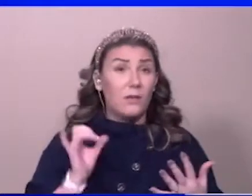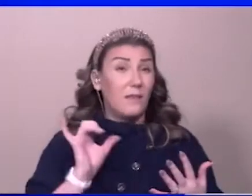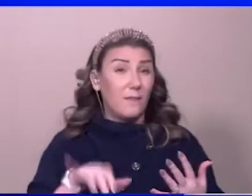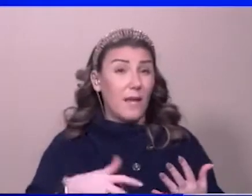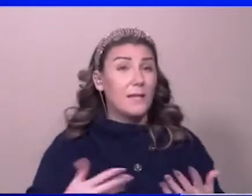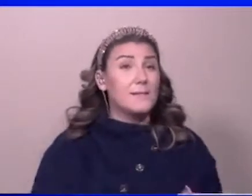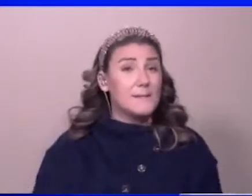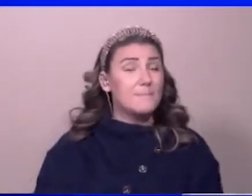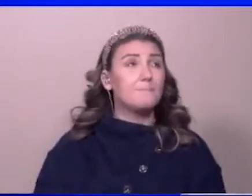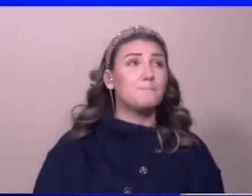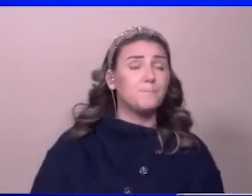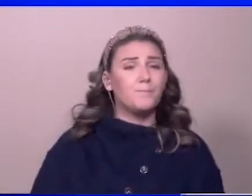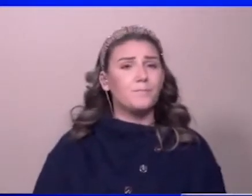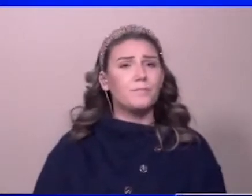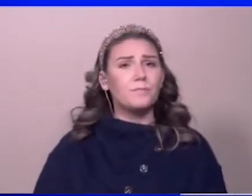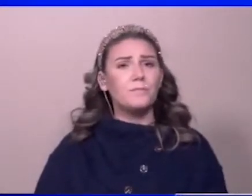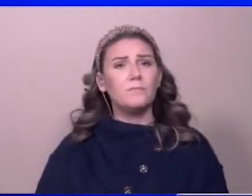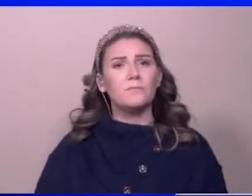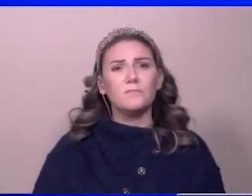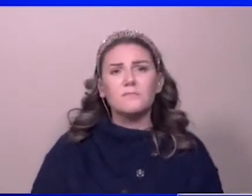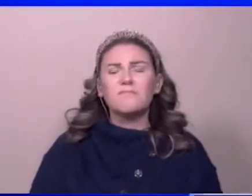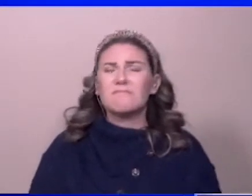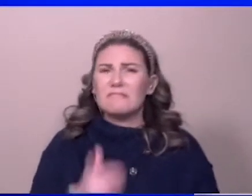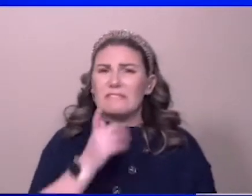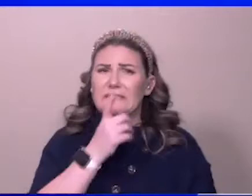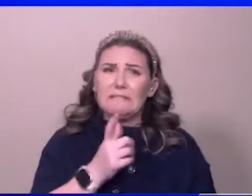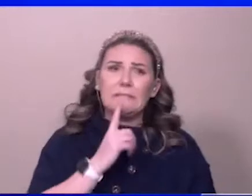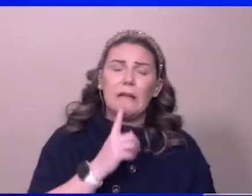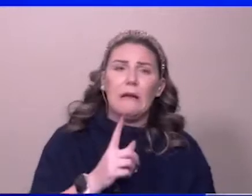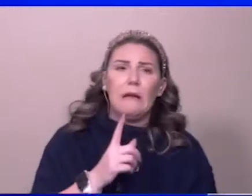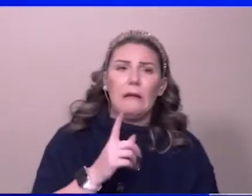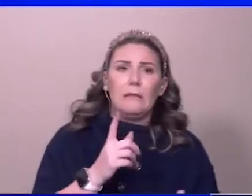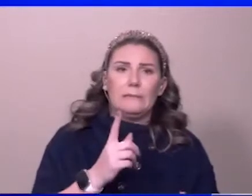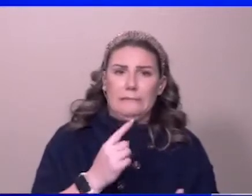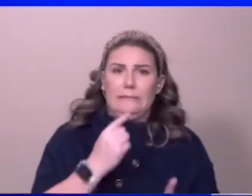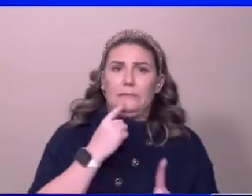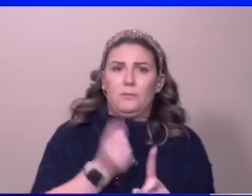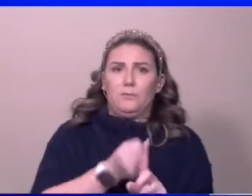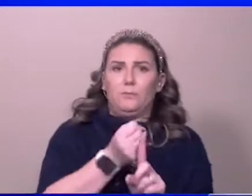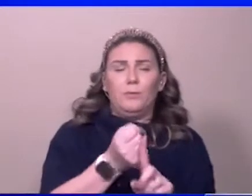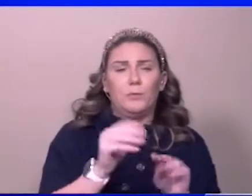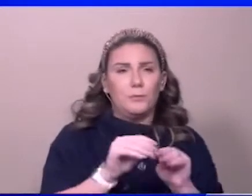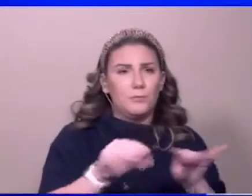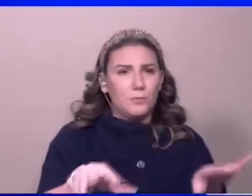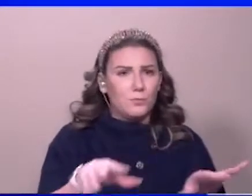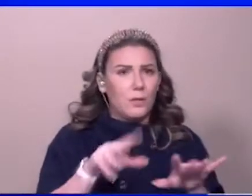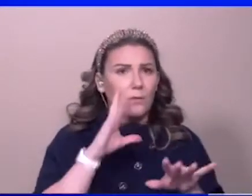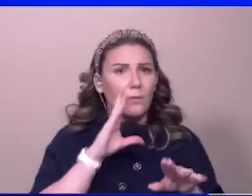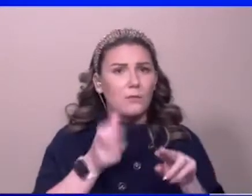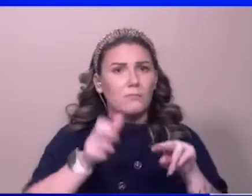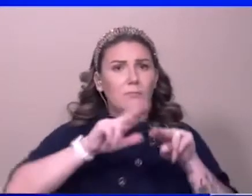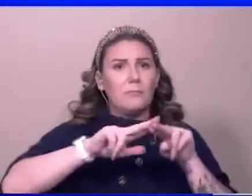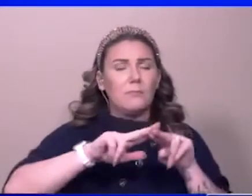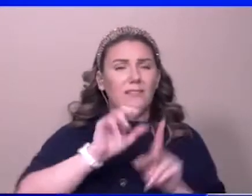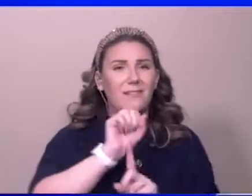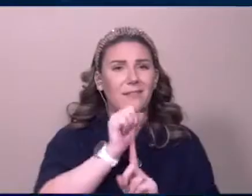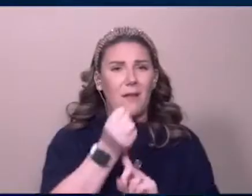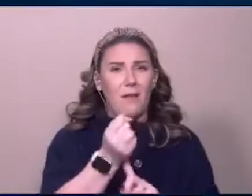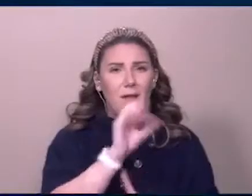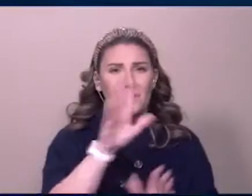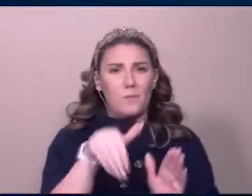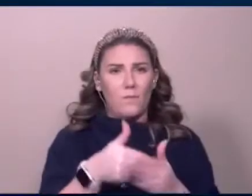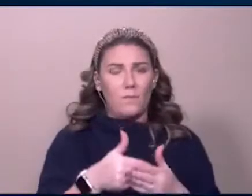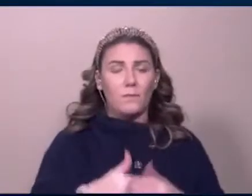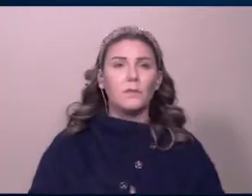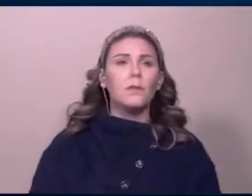a fairly insignificant amount of spread that is going to increase the cases overall. And